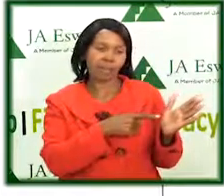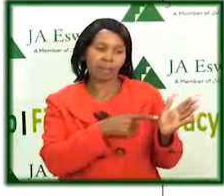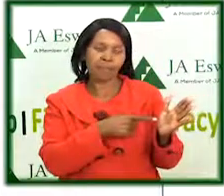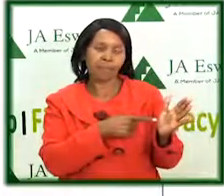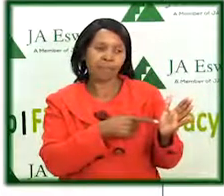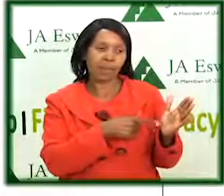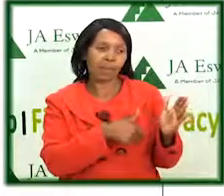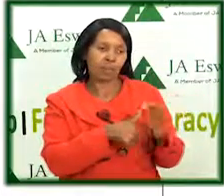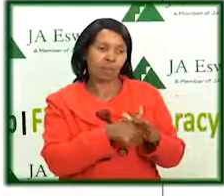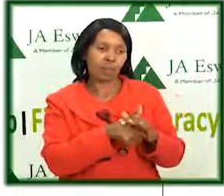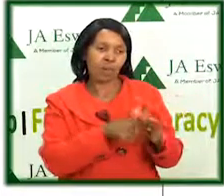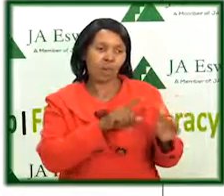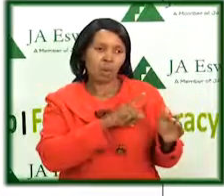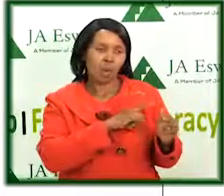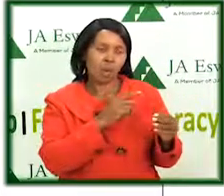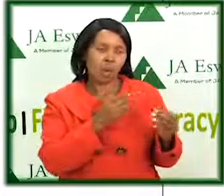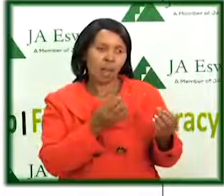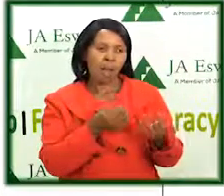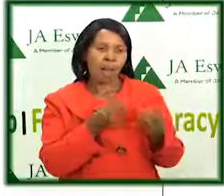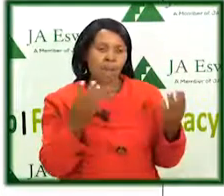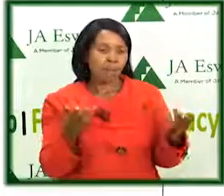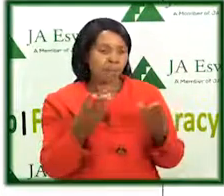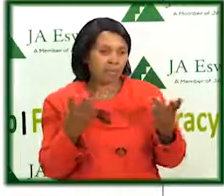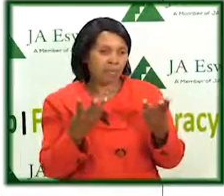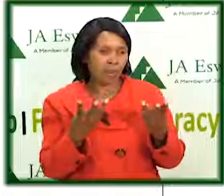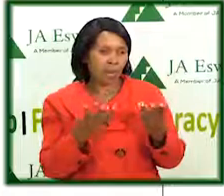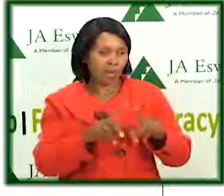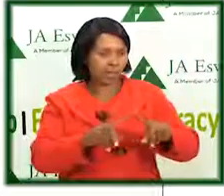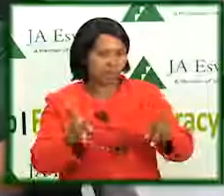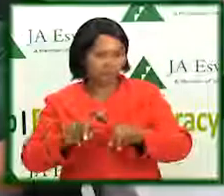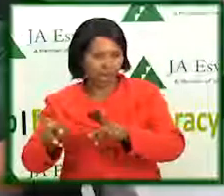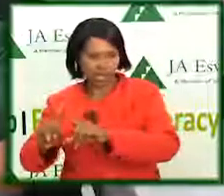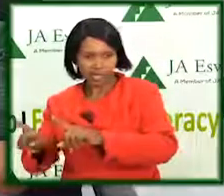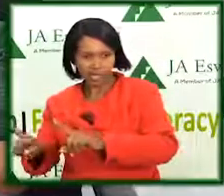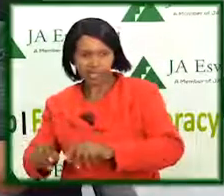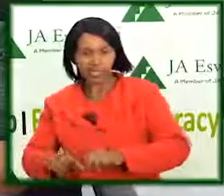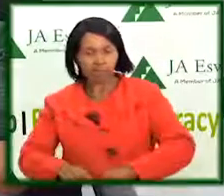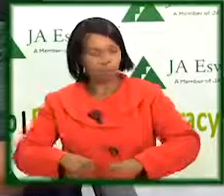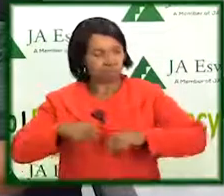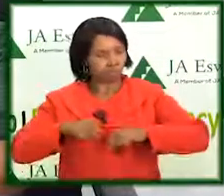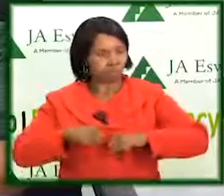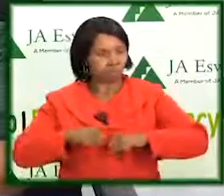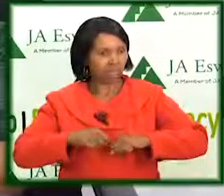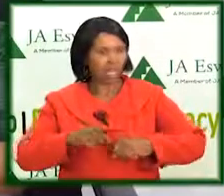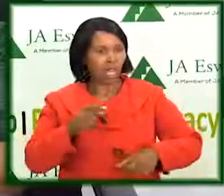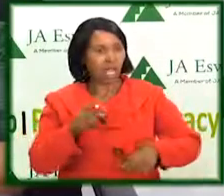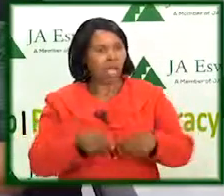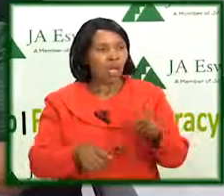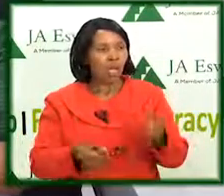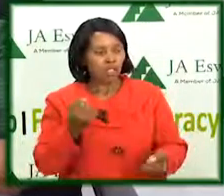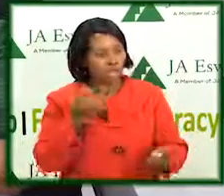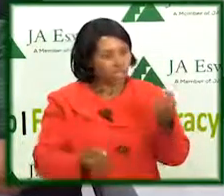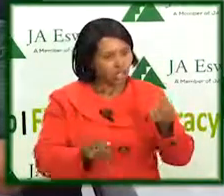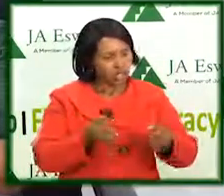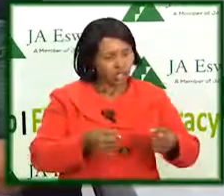by a panel of judges, where they'll now then come up with the top schools that will compete at national expo